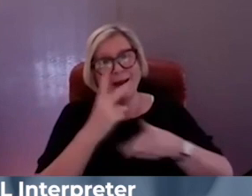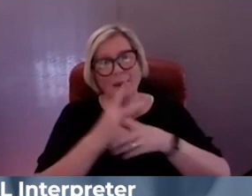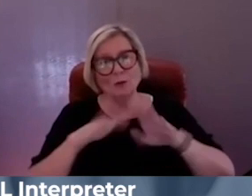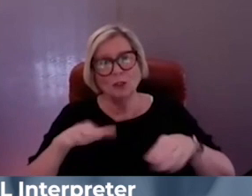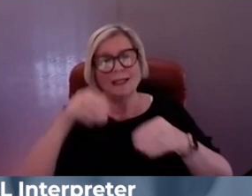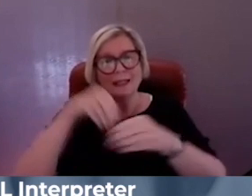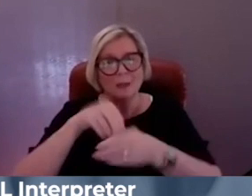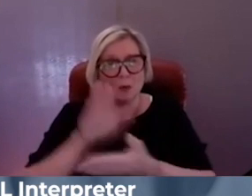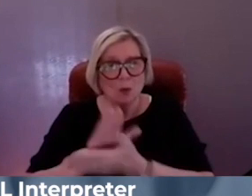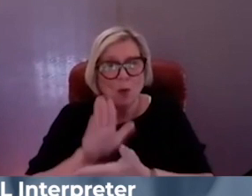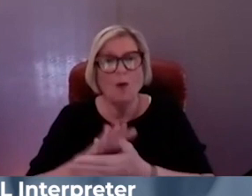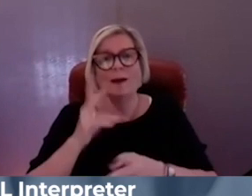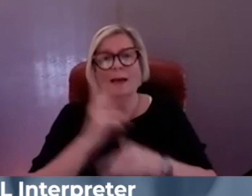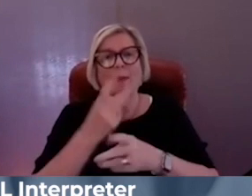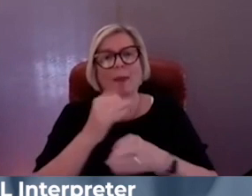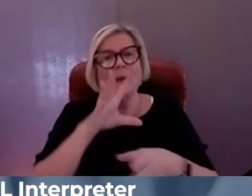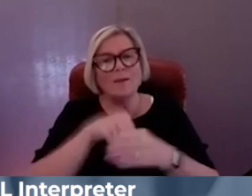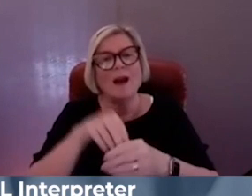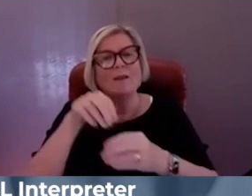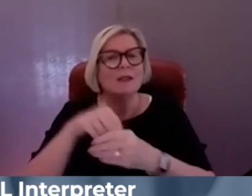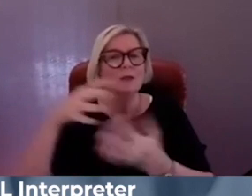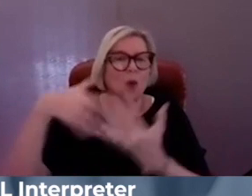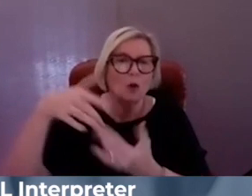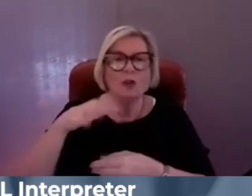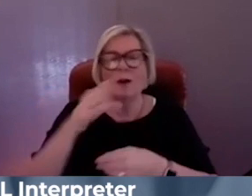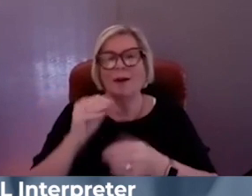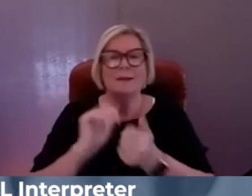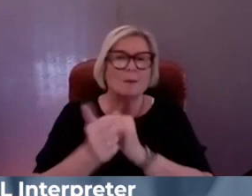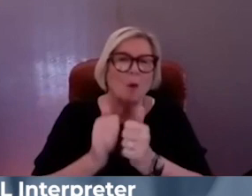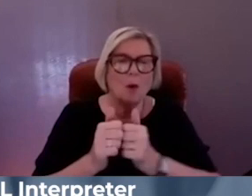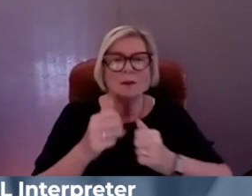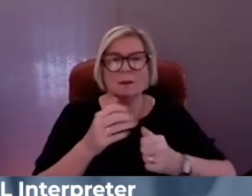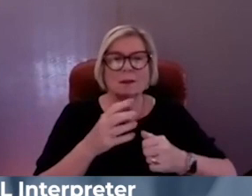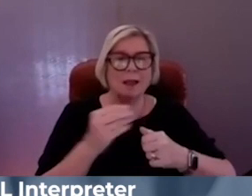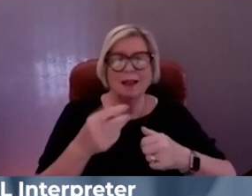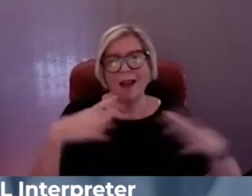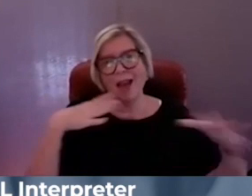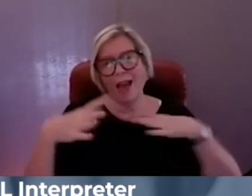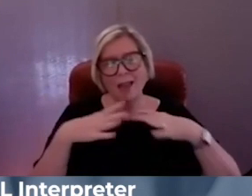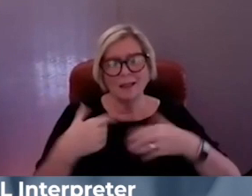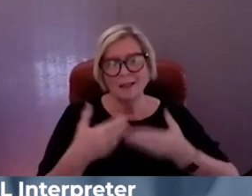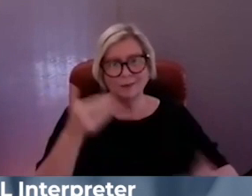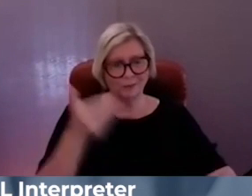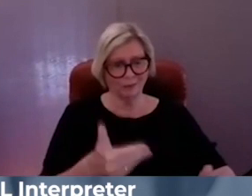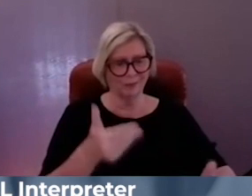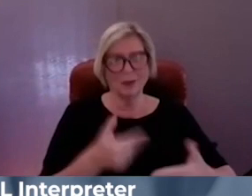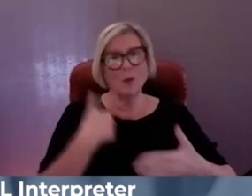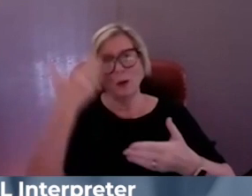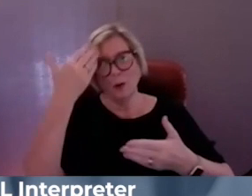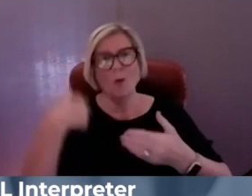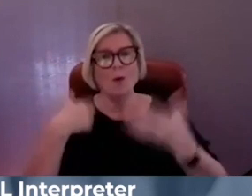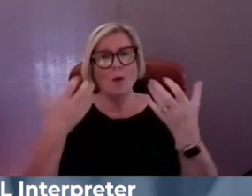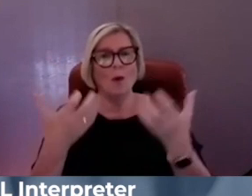engaged as best as we can. And also with the holidays coming up, we know that people want to see their families, engage with their families. Again, this is